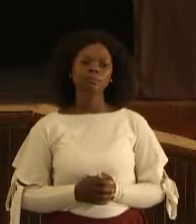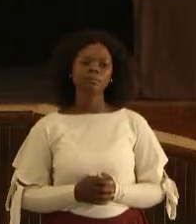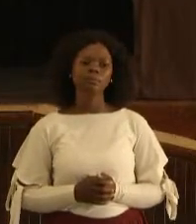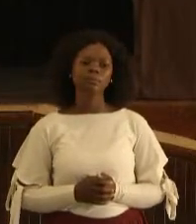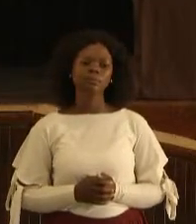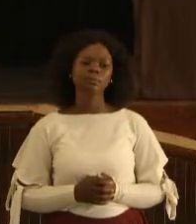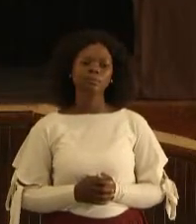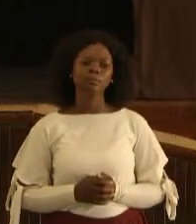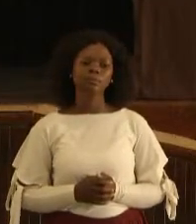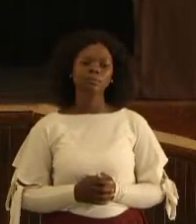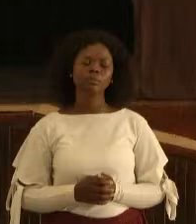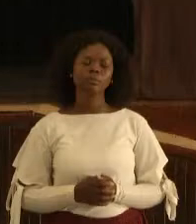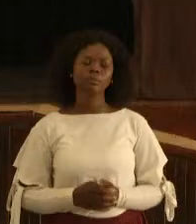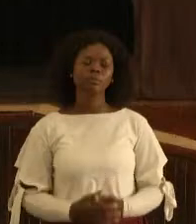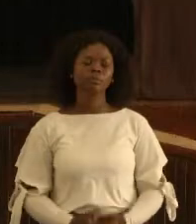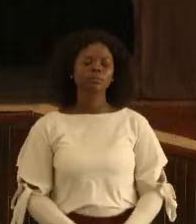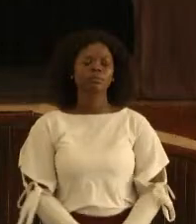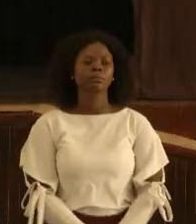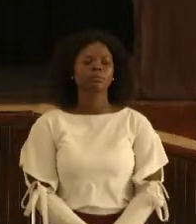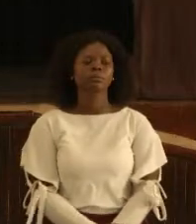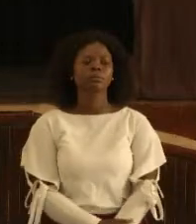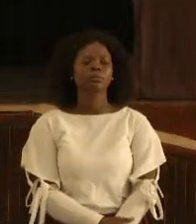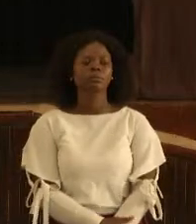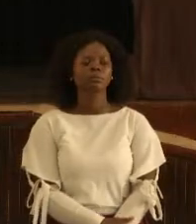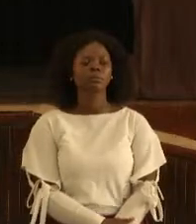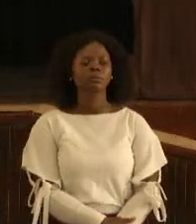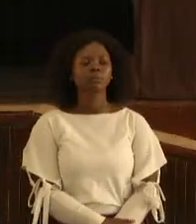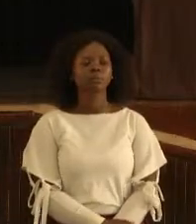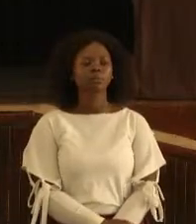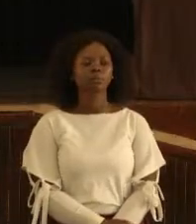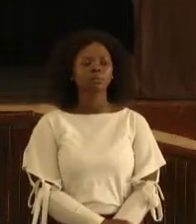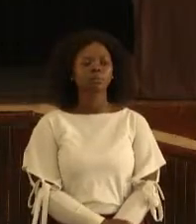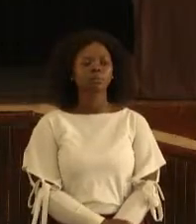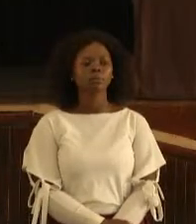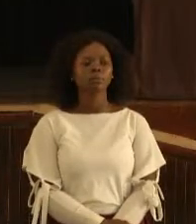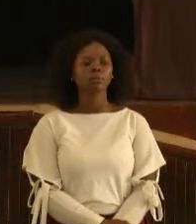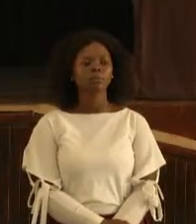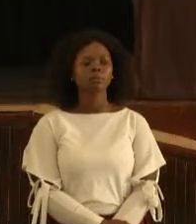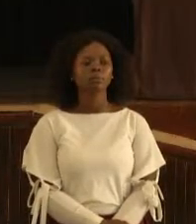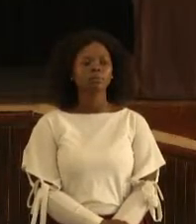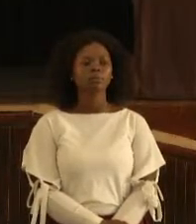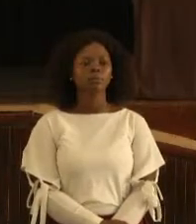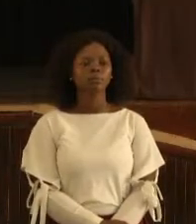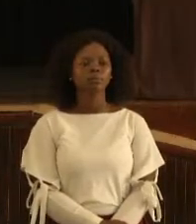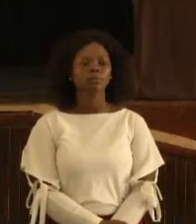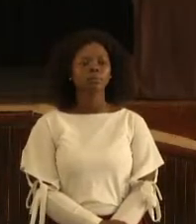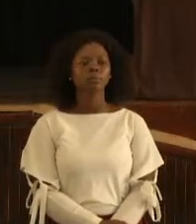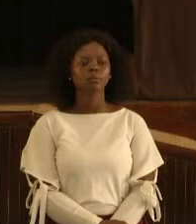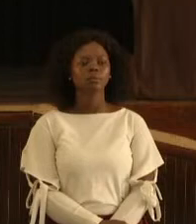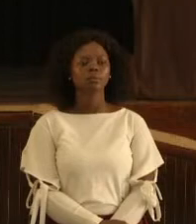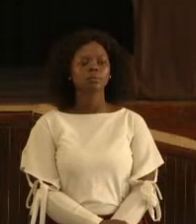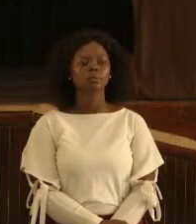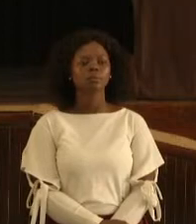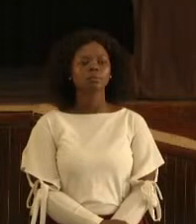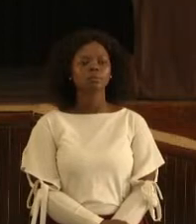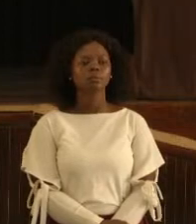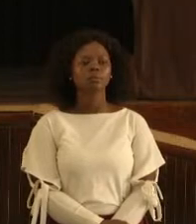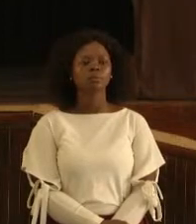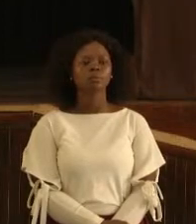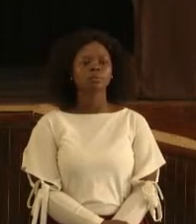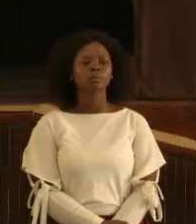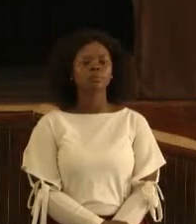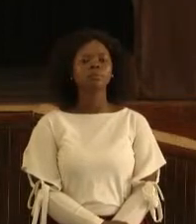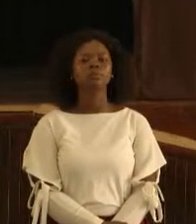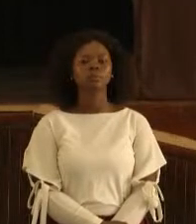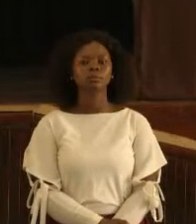things to be done so that, or before you could reach an Yes. adoption stage. You You could have to